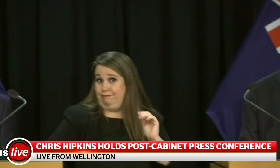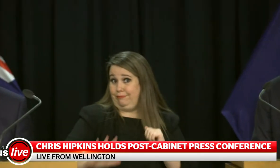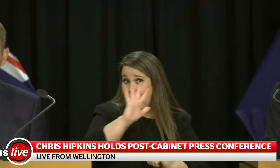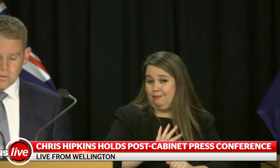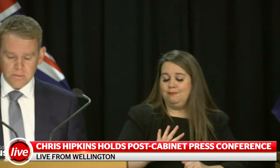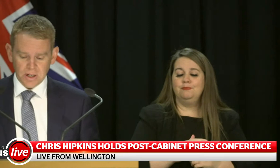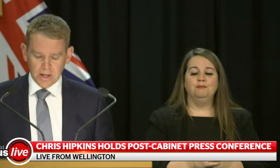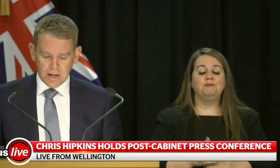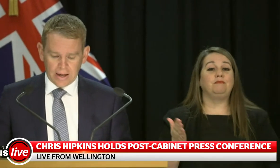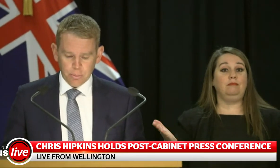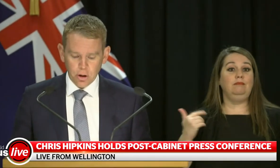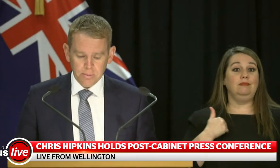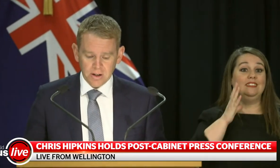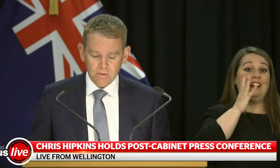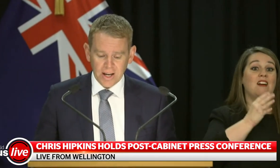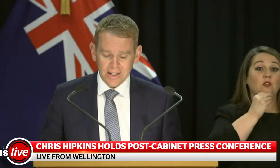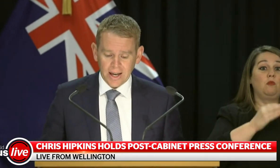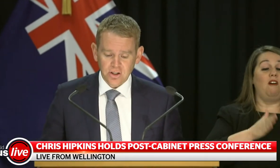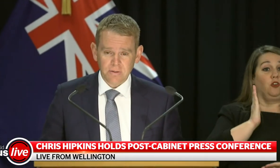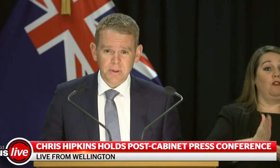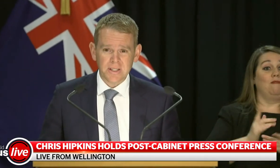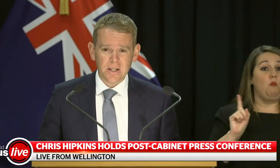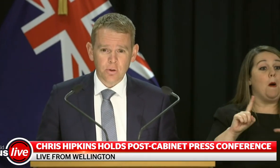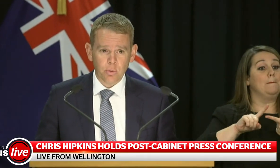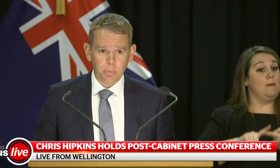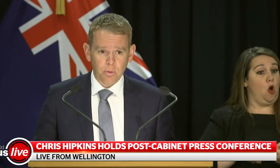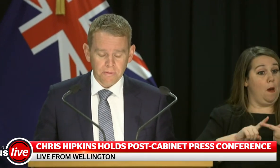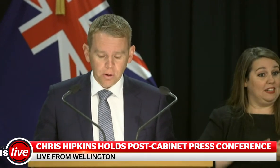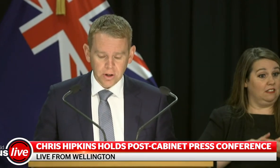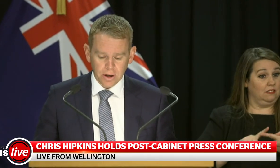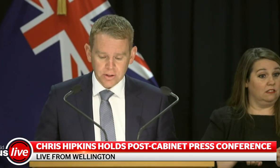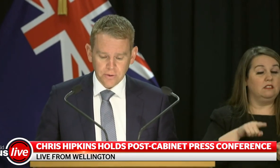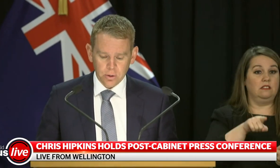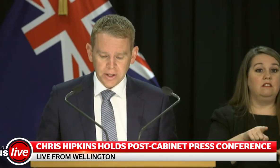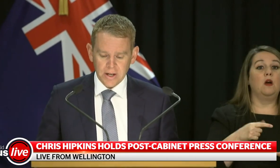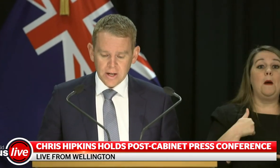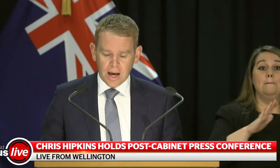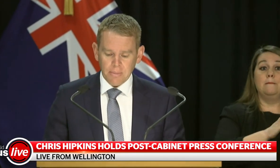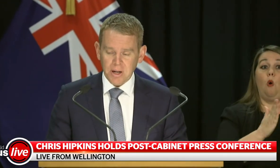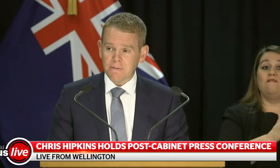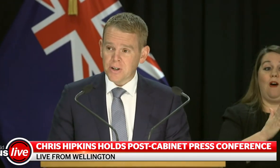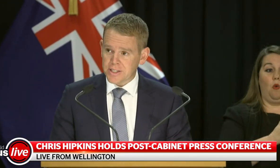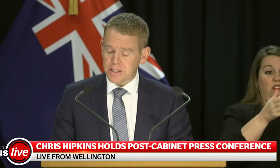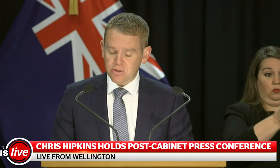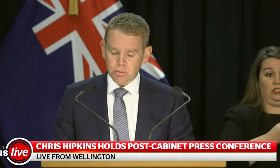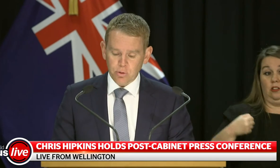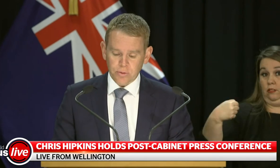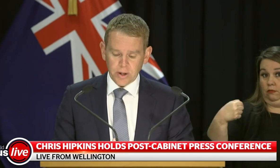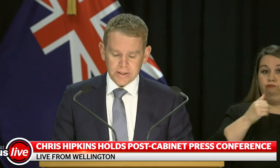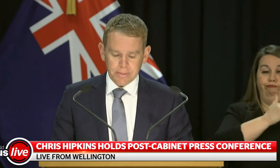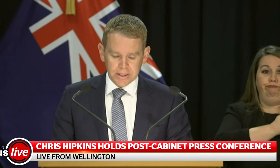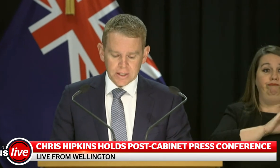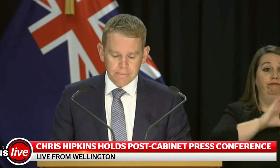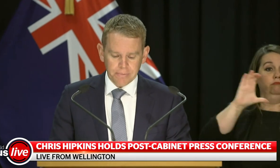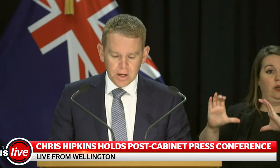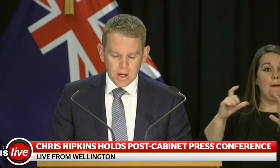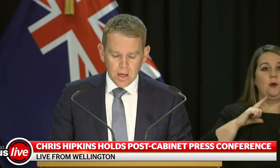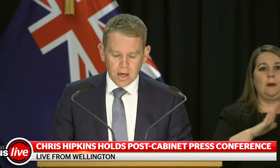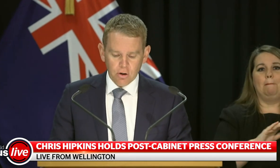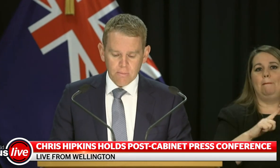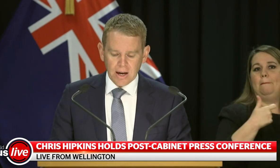Finally, this afternoon, I have confirmed the permanent reallocation of ministerial portfolios following Meka Whaitiri's removal as a